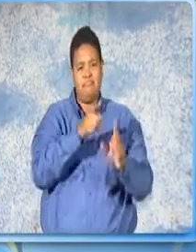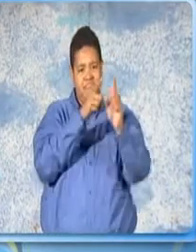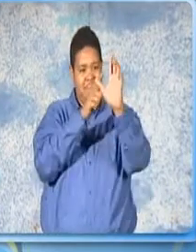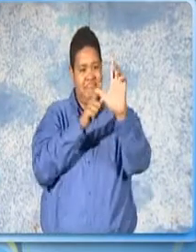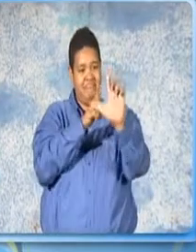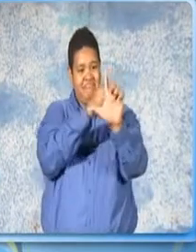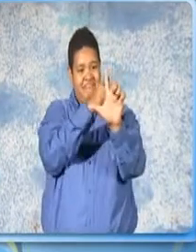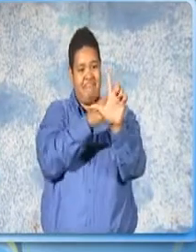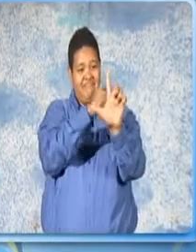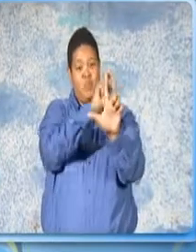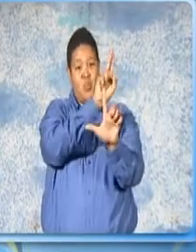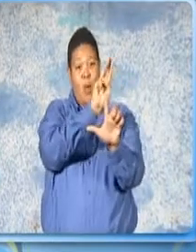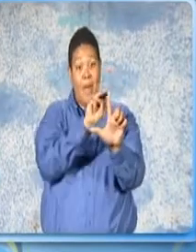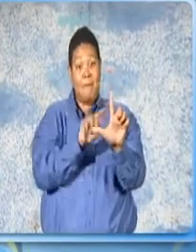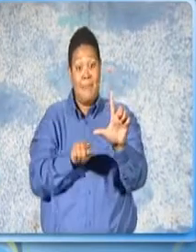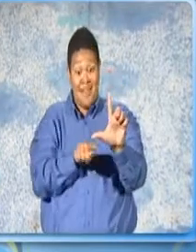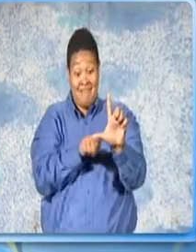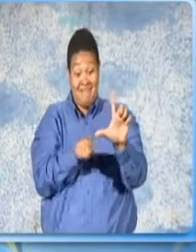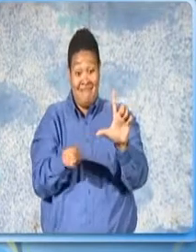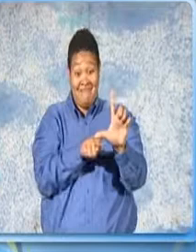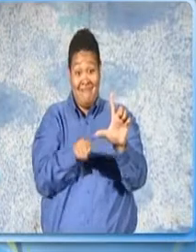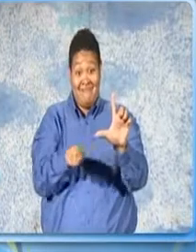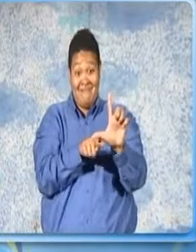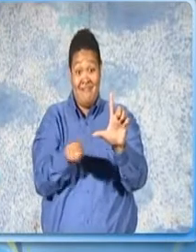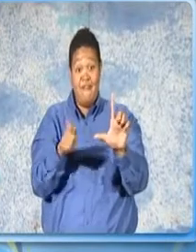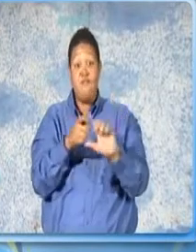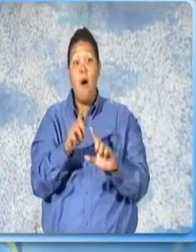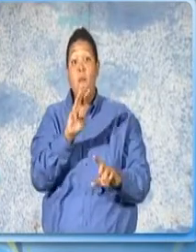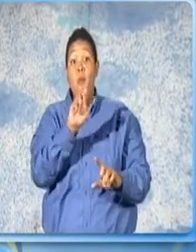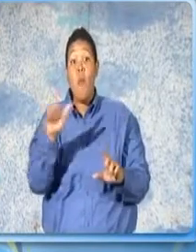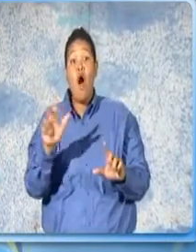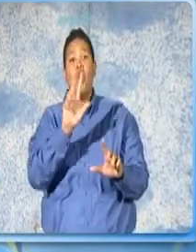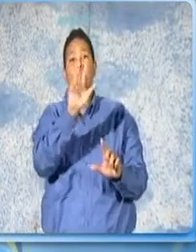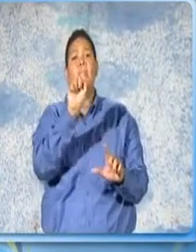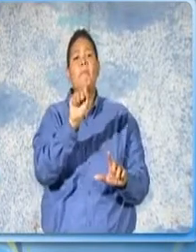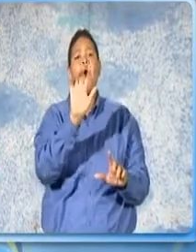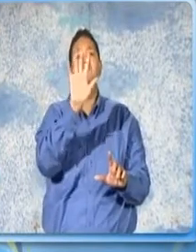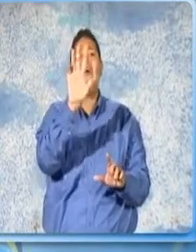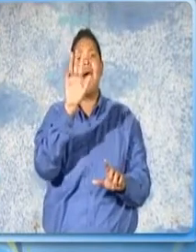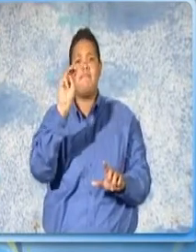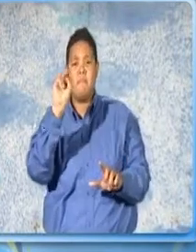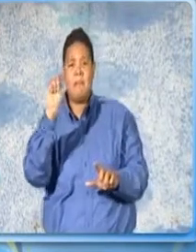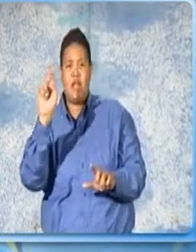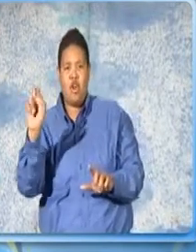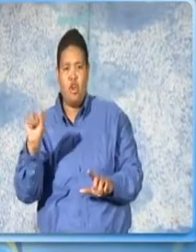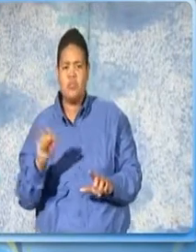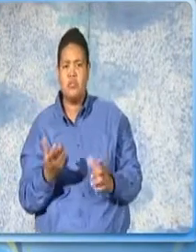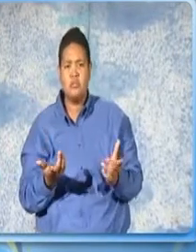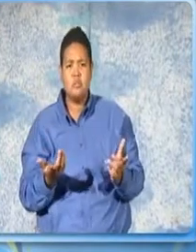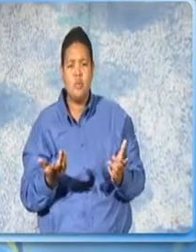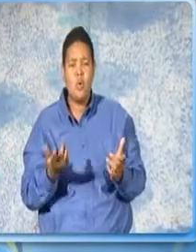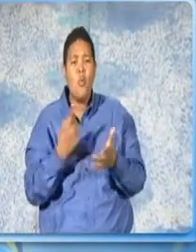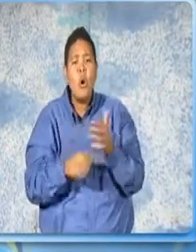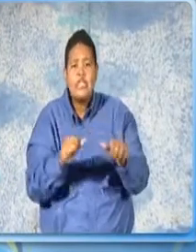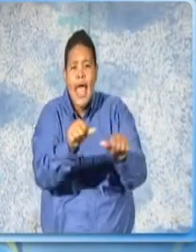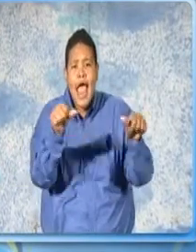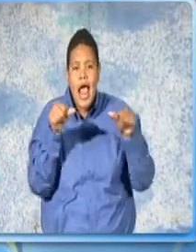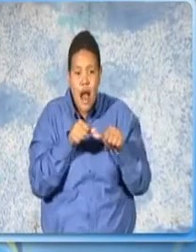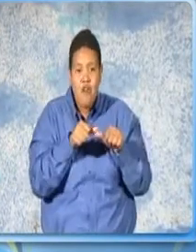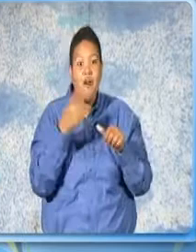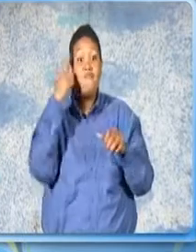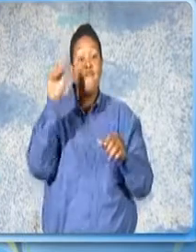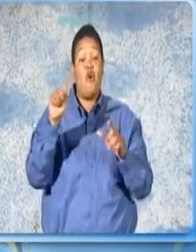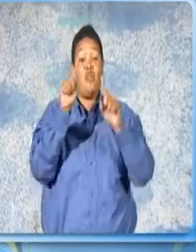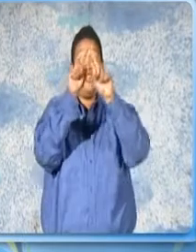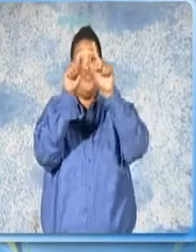that the distance of the bottom of the ramp from the wall is 3.5 meters. What would be the area of the